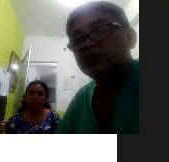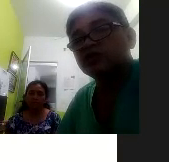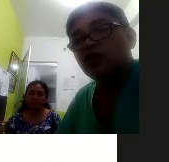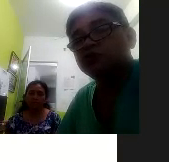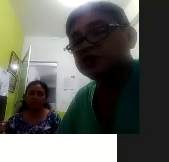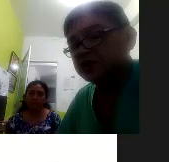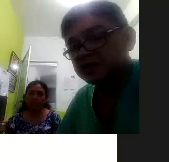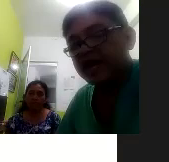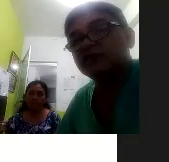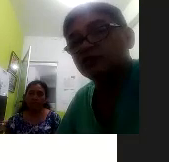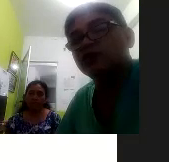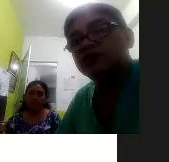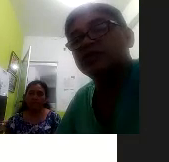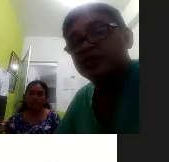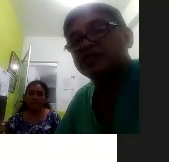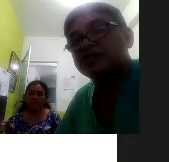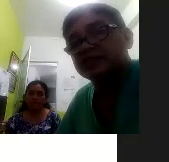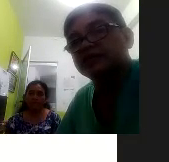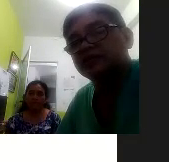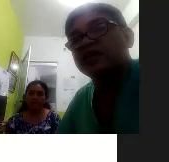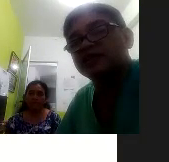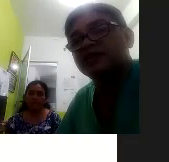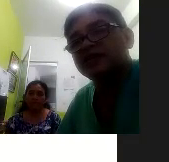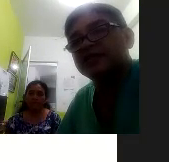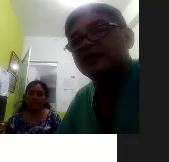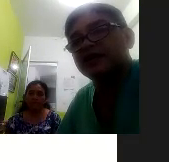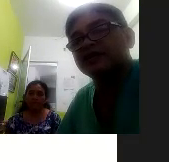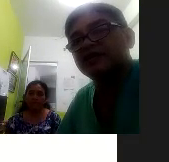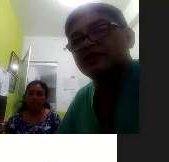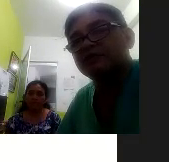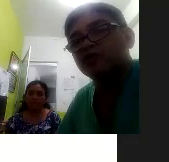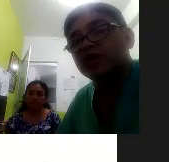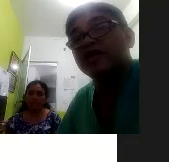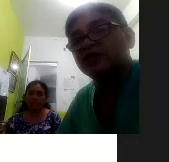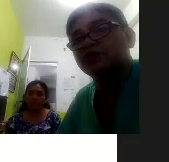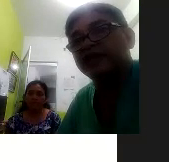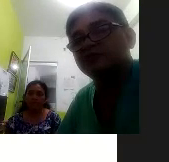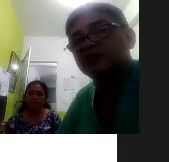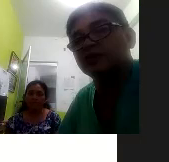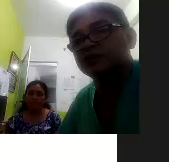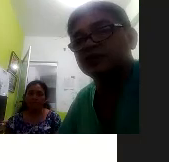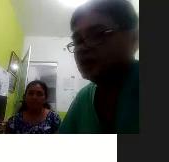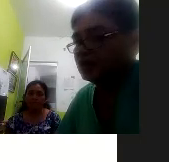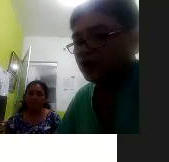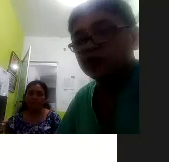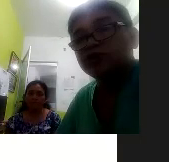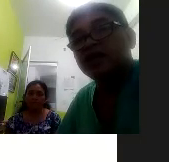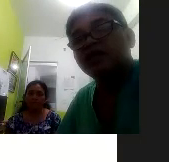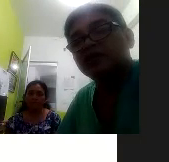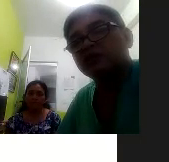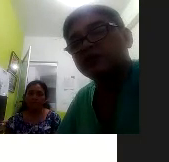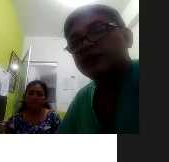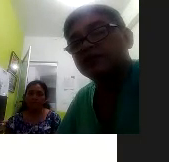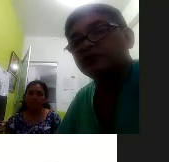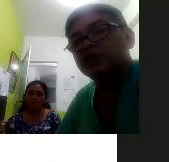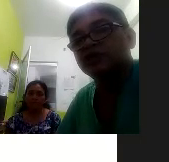here in this hospital, that will decrease drastically the mortality rate, because our